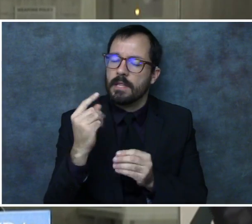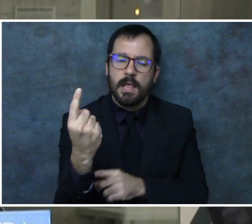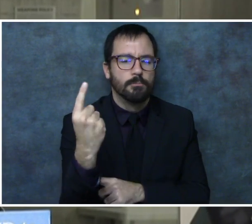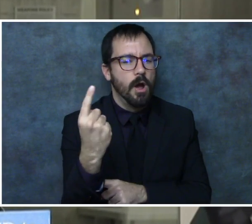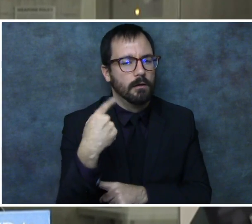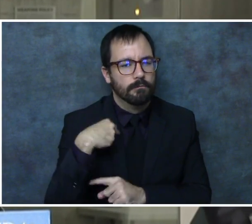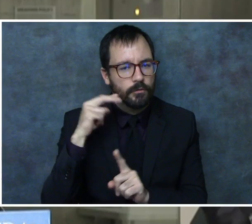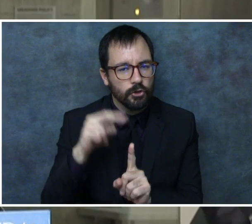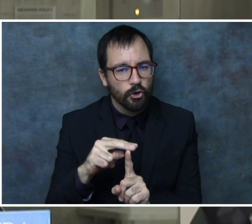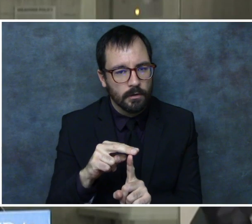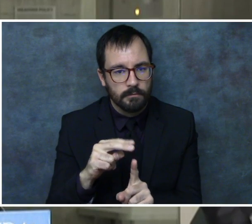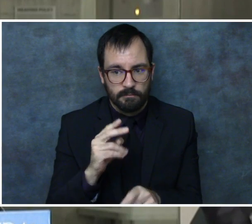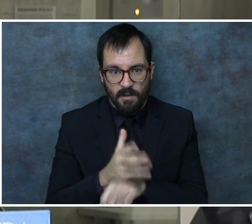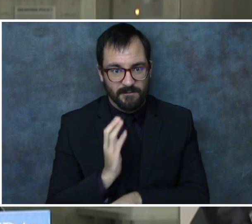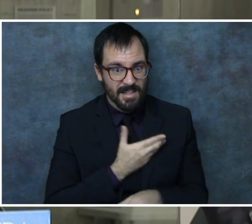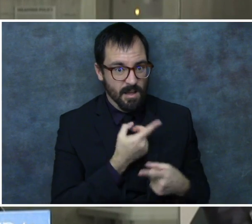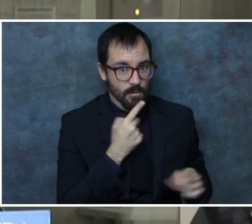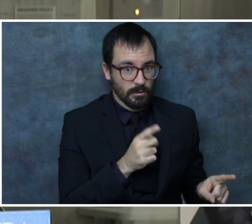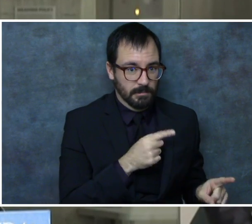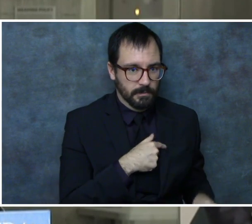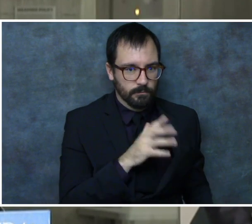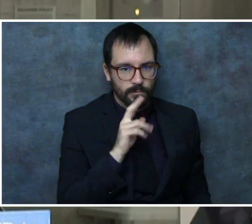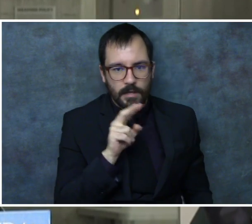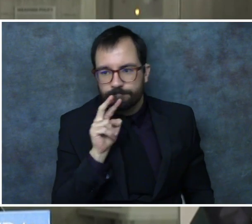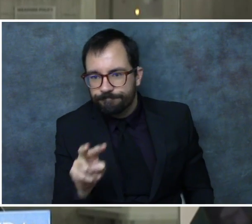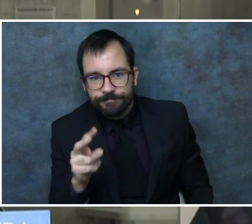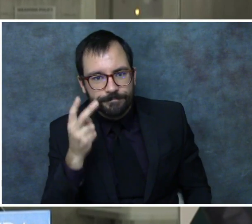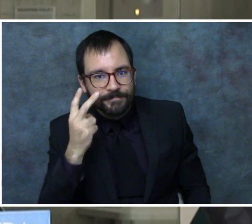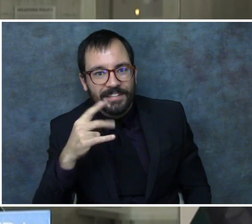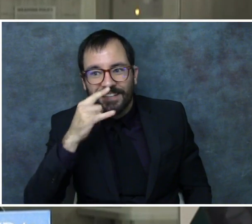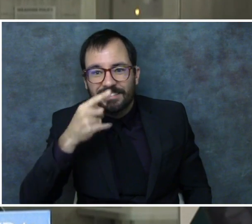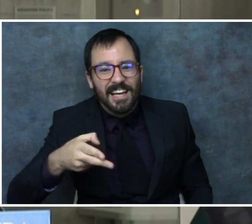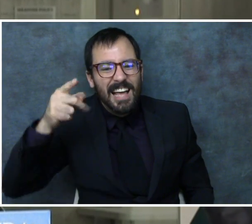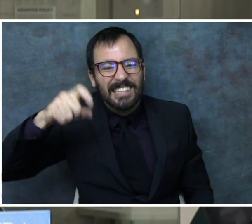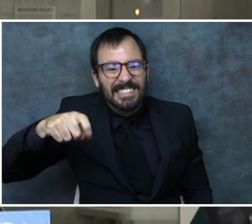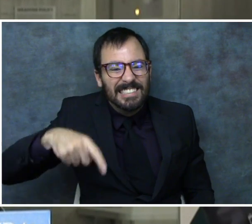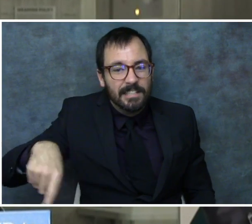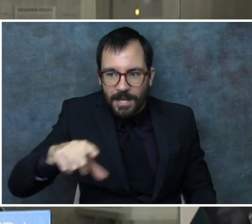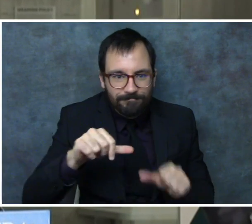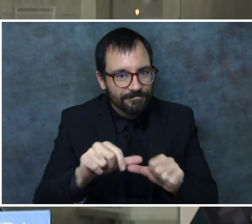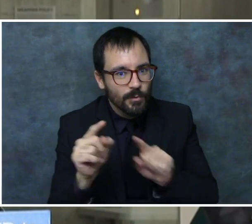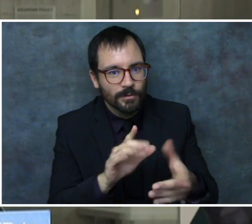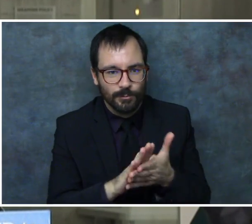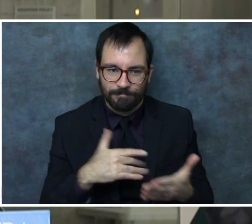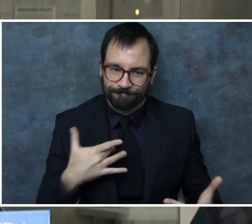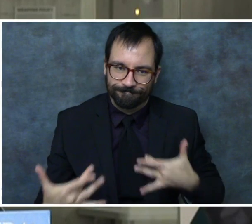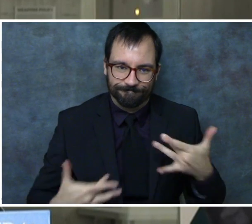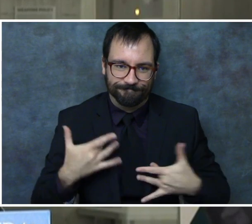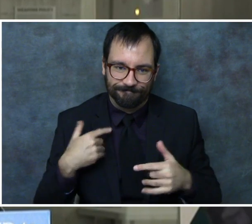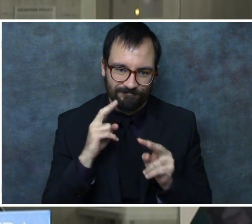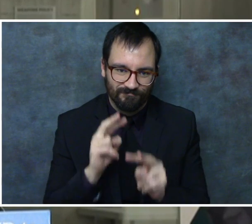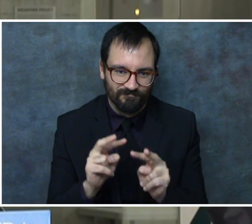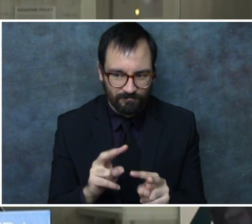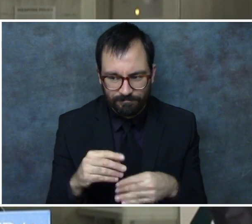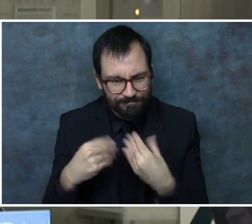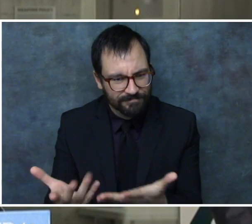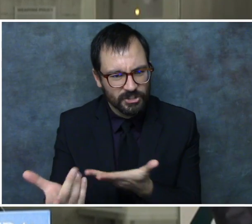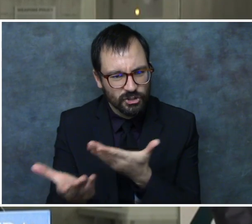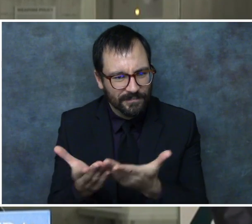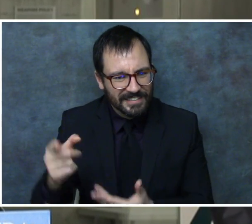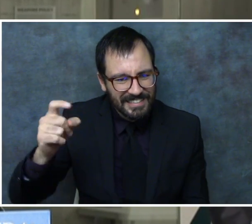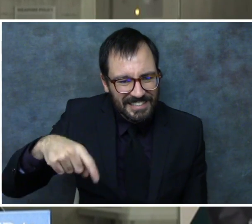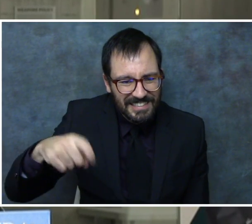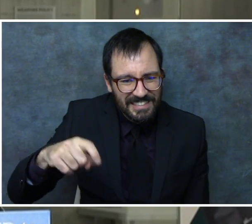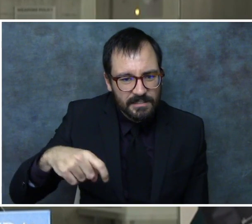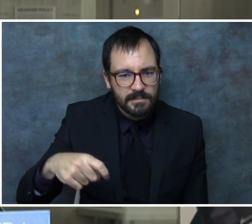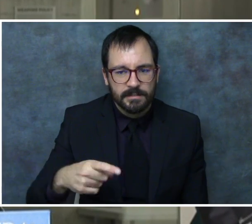go to school and deliver them the services that they want and need and deserve, giving the families assistance that